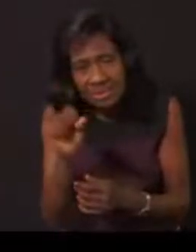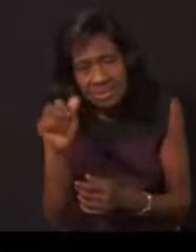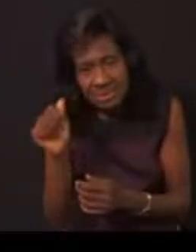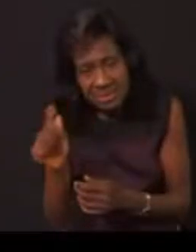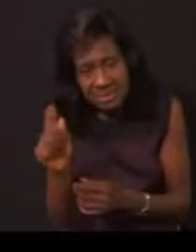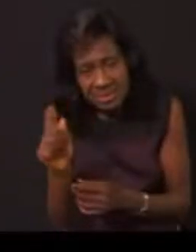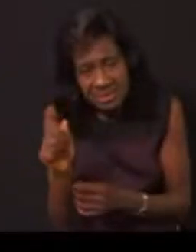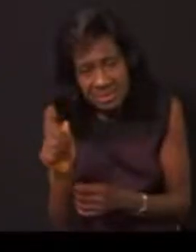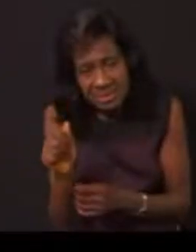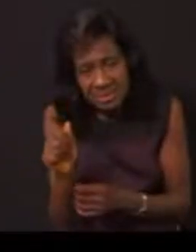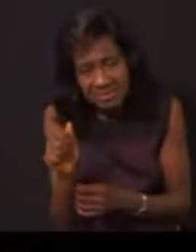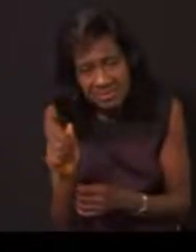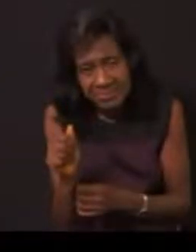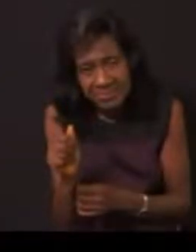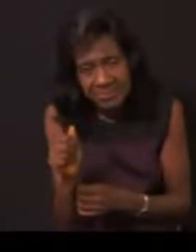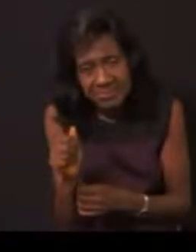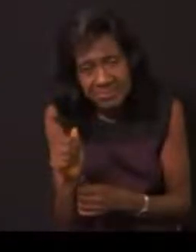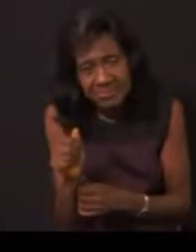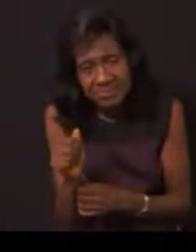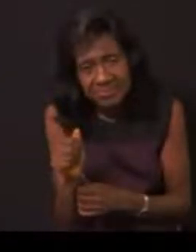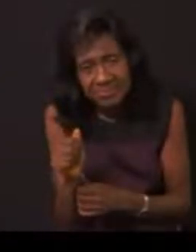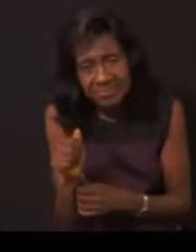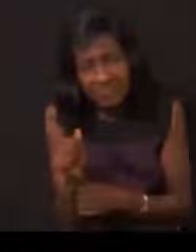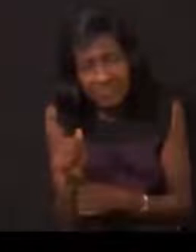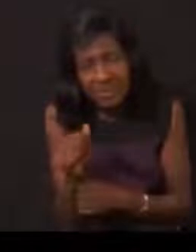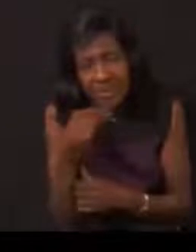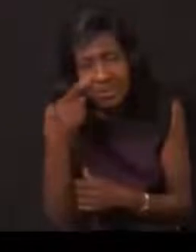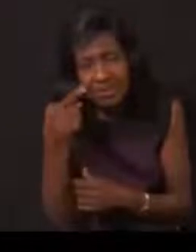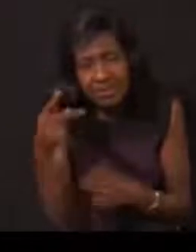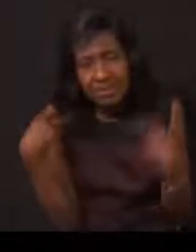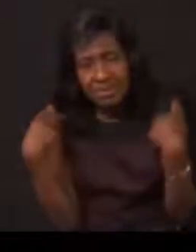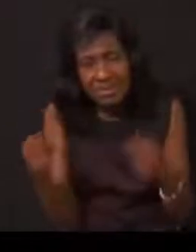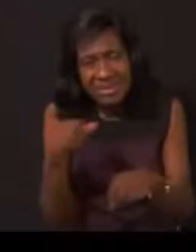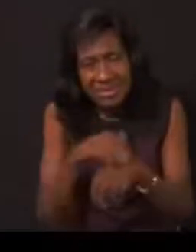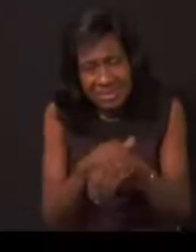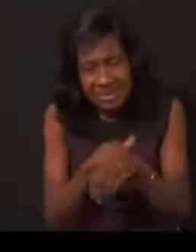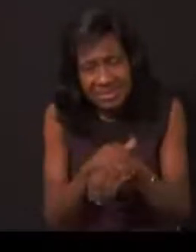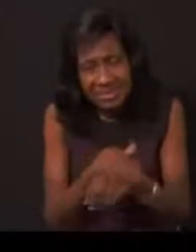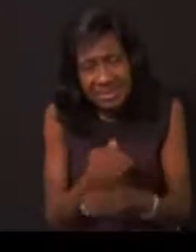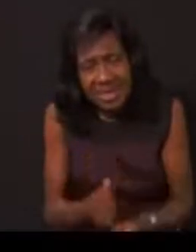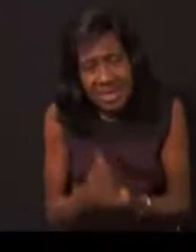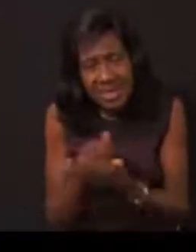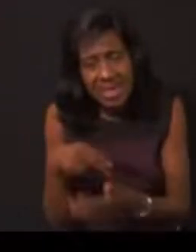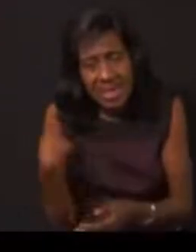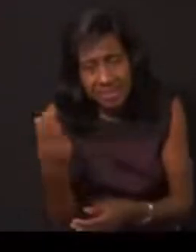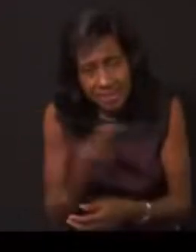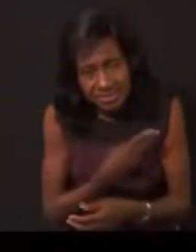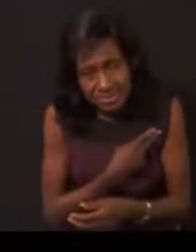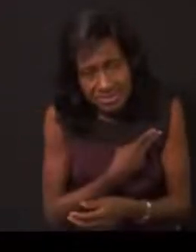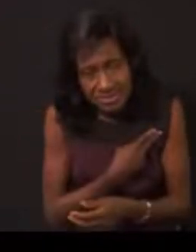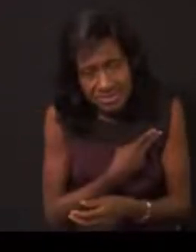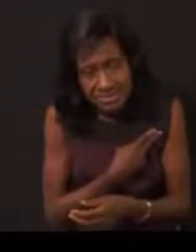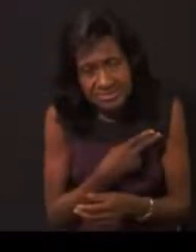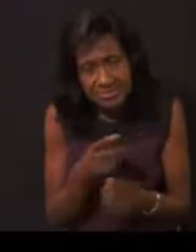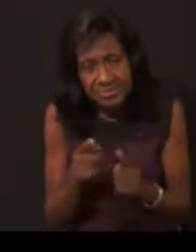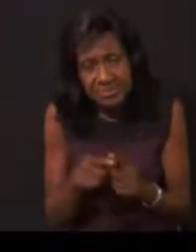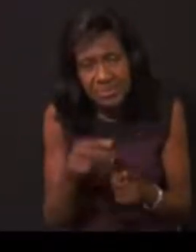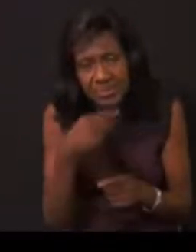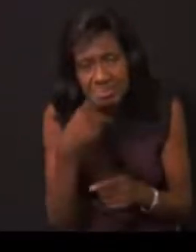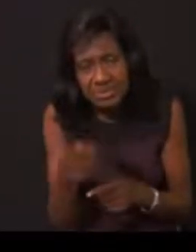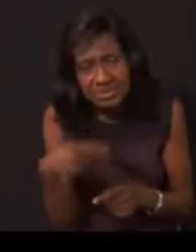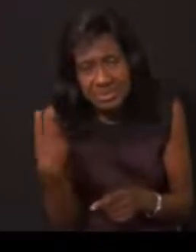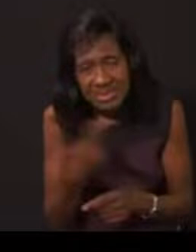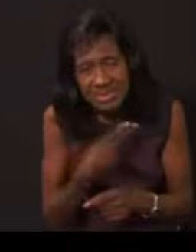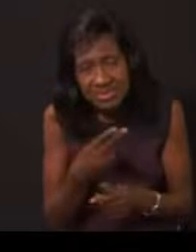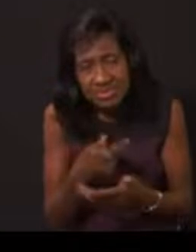the original Public Health England. They're able to assist us with doing some modeling, for example, to tell us what to